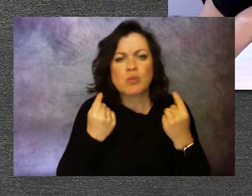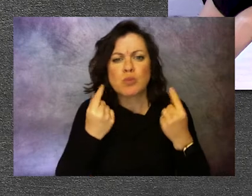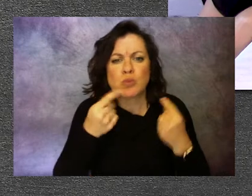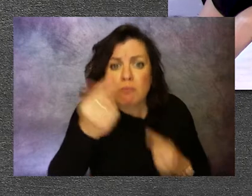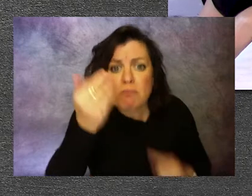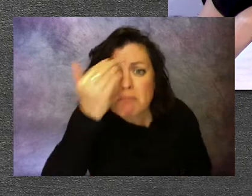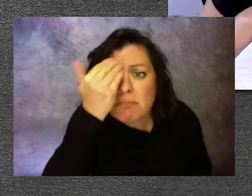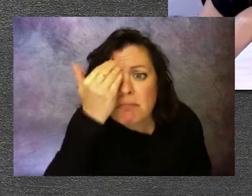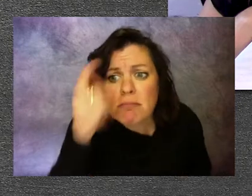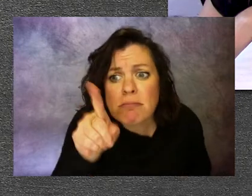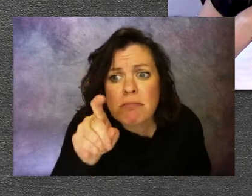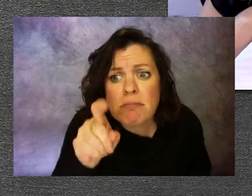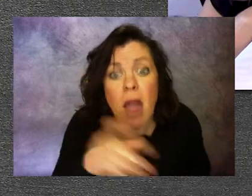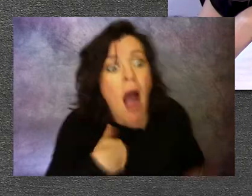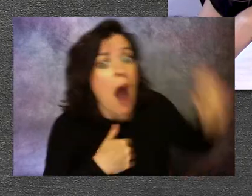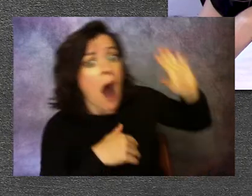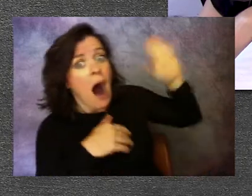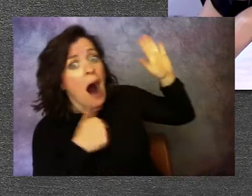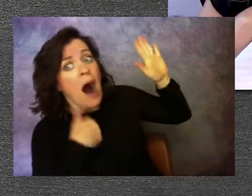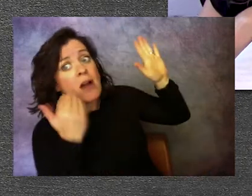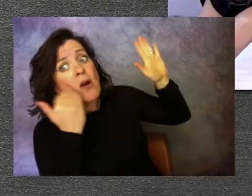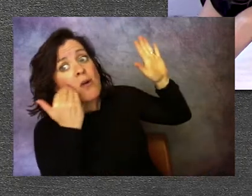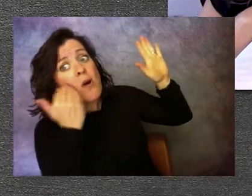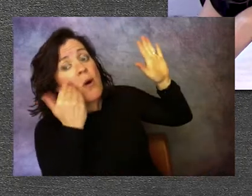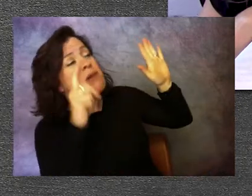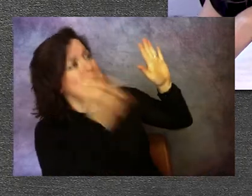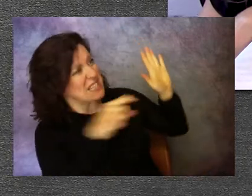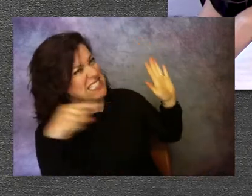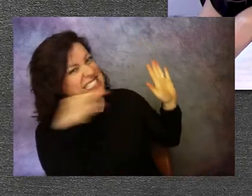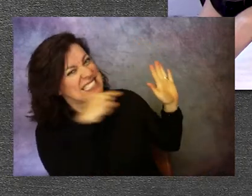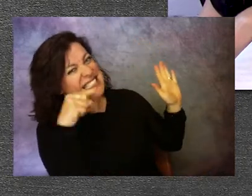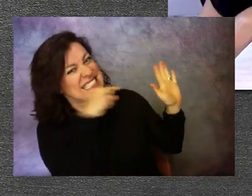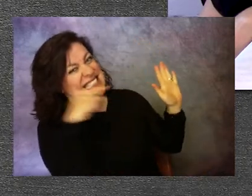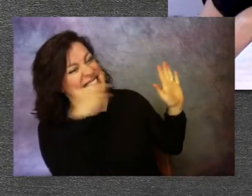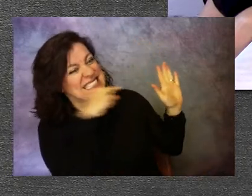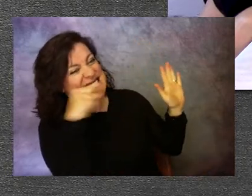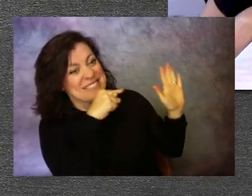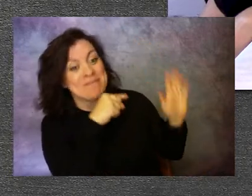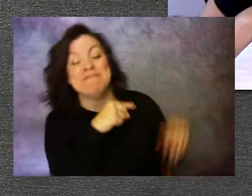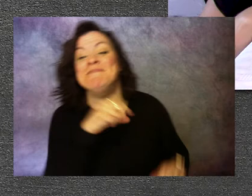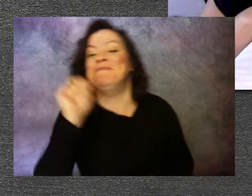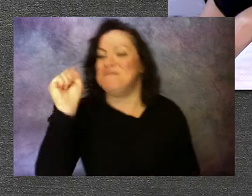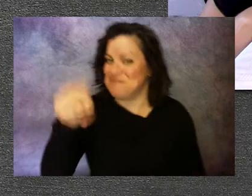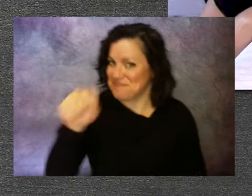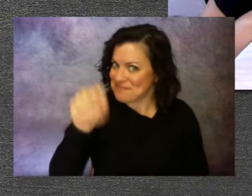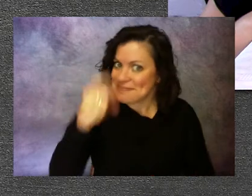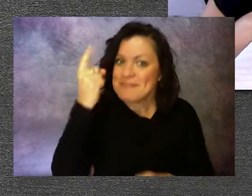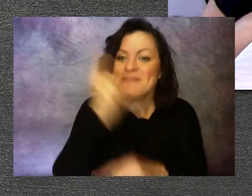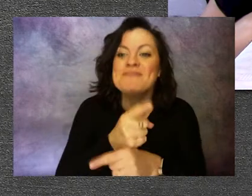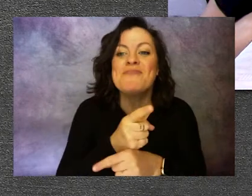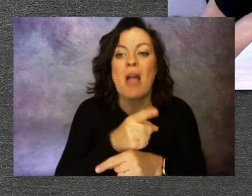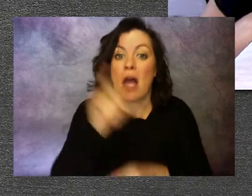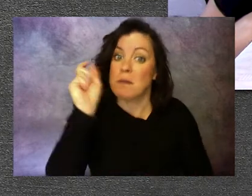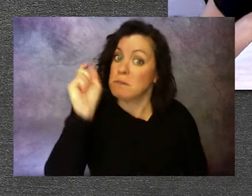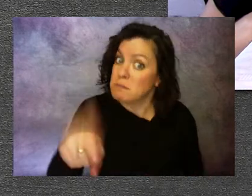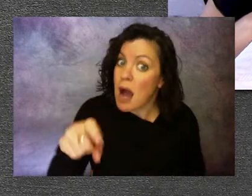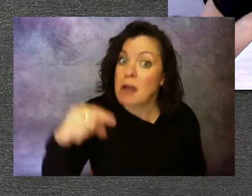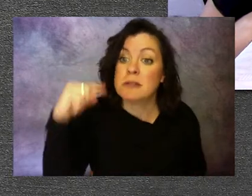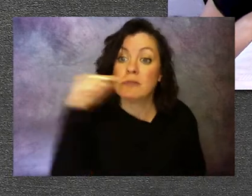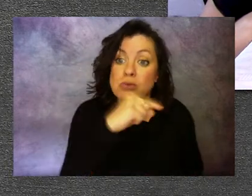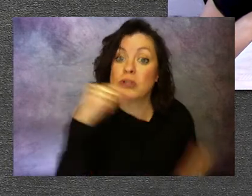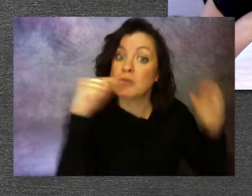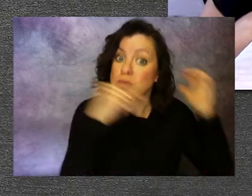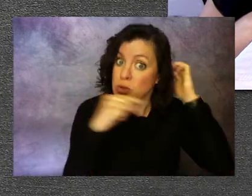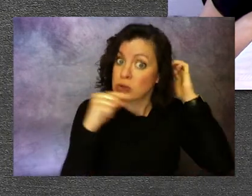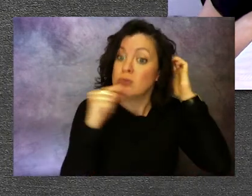Oh, I know. You have to brush your teeth. That's right. You have to brush your